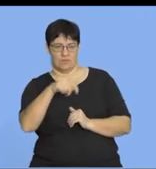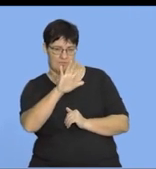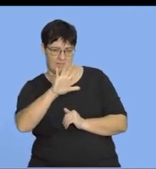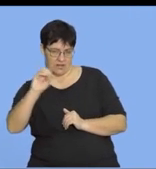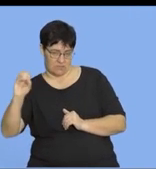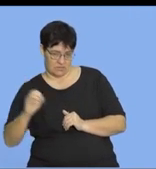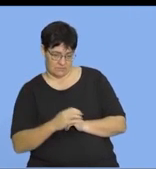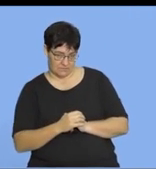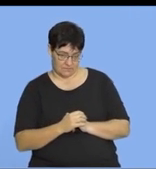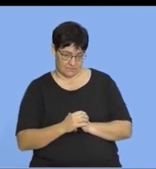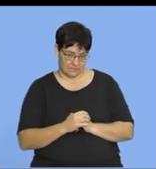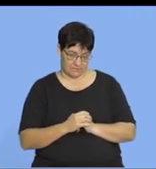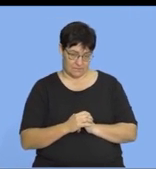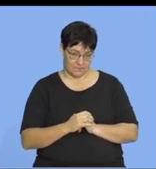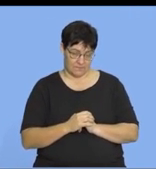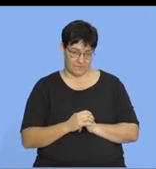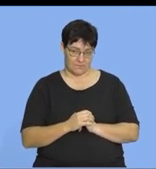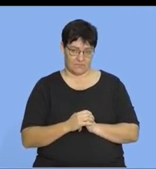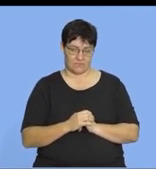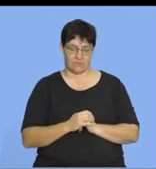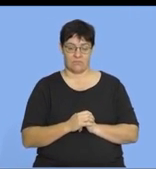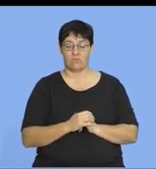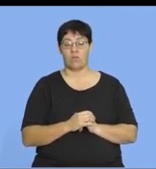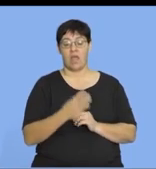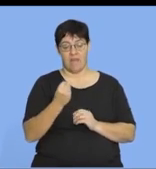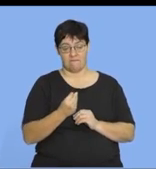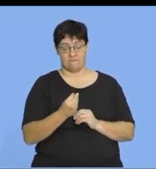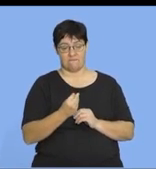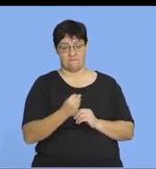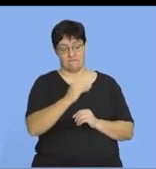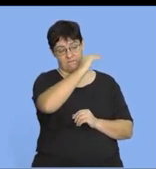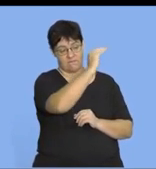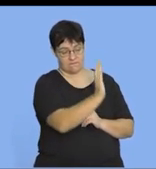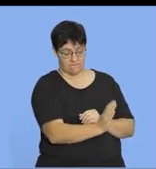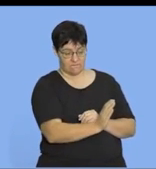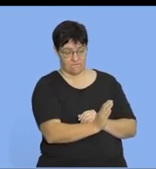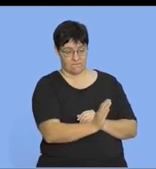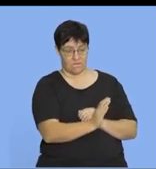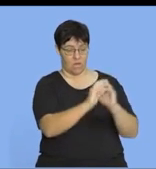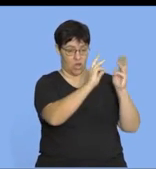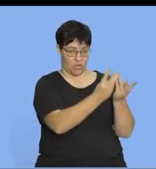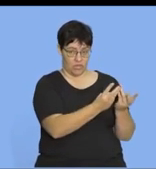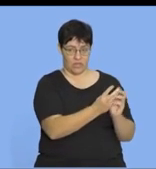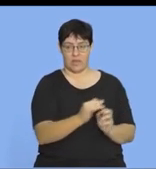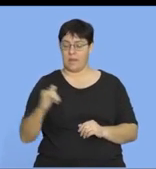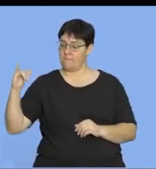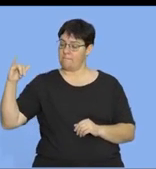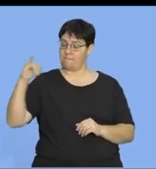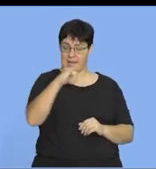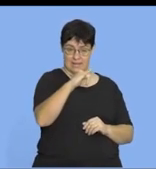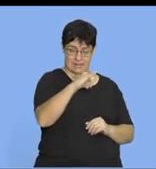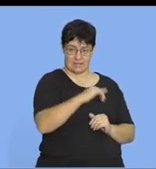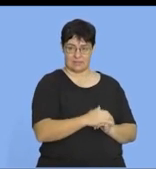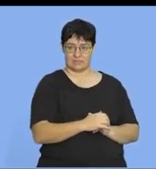3,500. So, we have plane. That's my